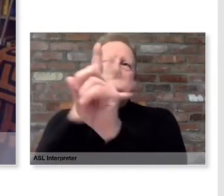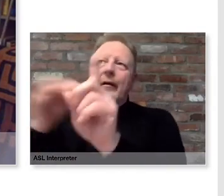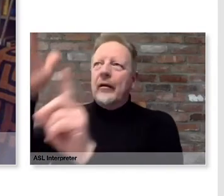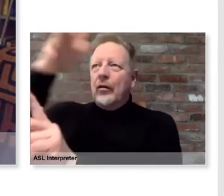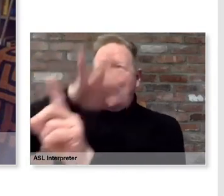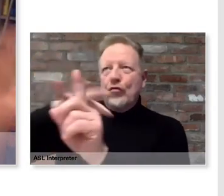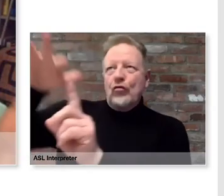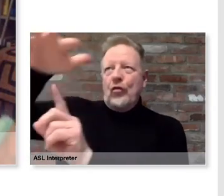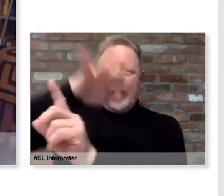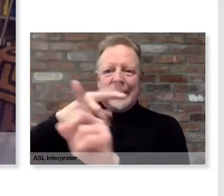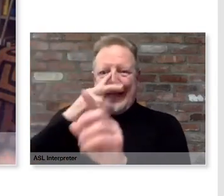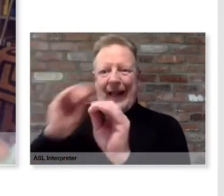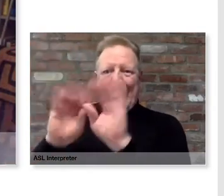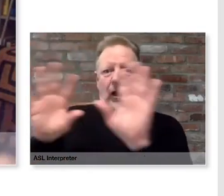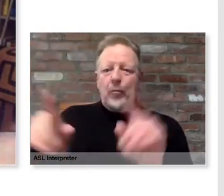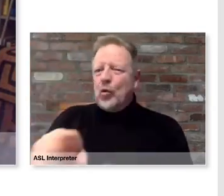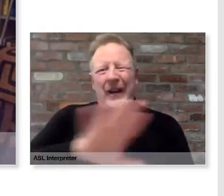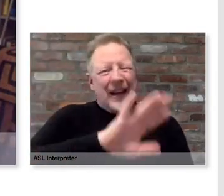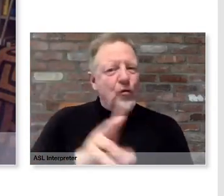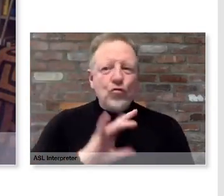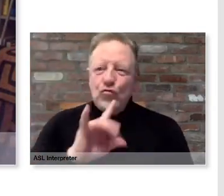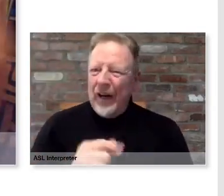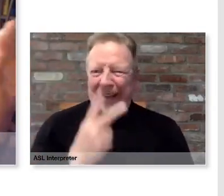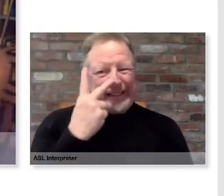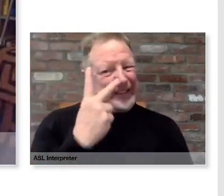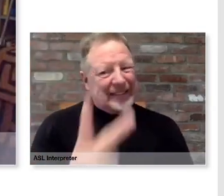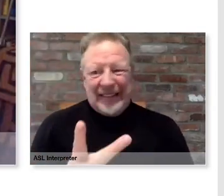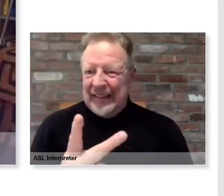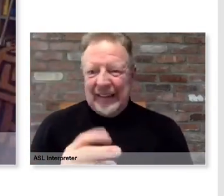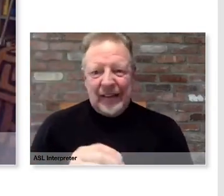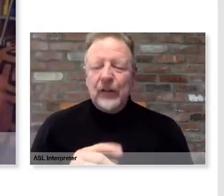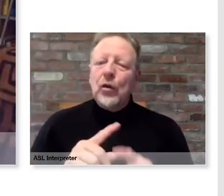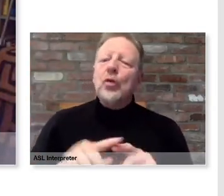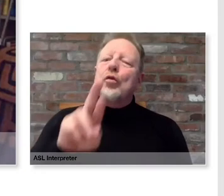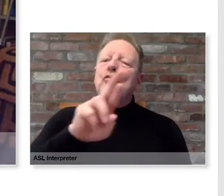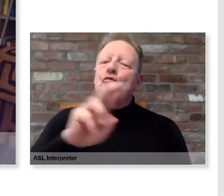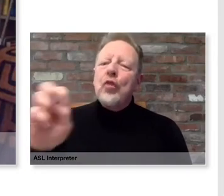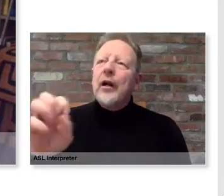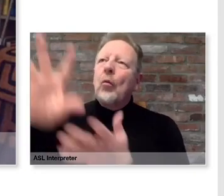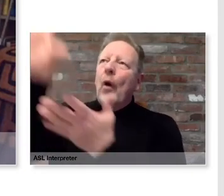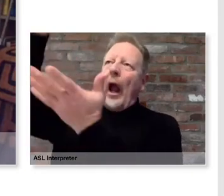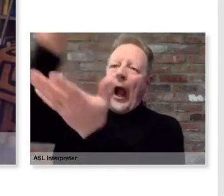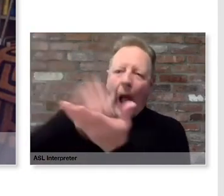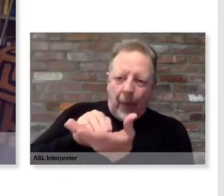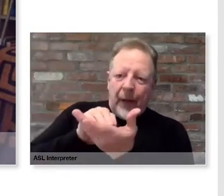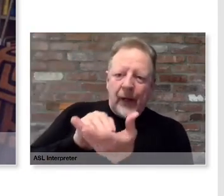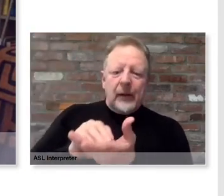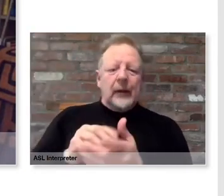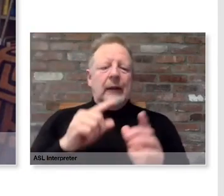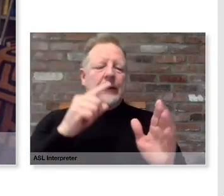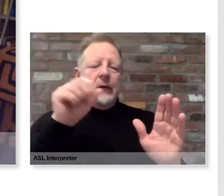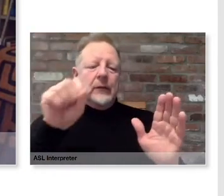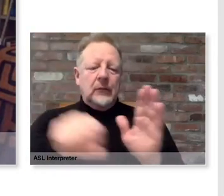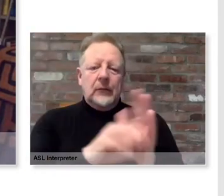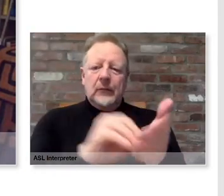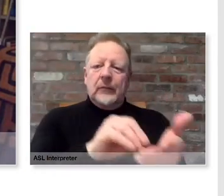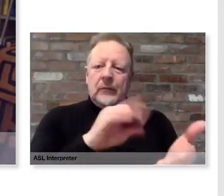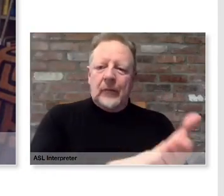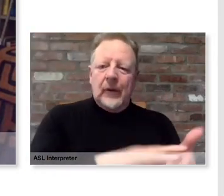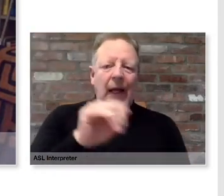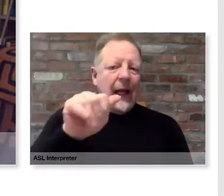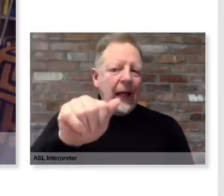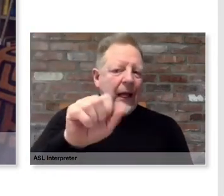3D, which you never, ever see, right? So it's mm-hmm. a reconstruction. Mm-hmm. So it's a simulation in the sort of